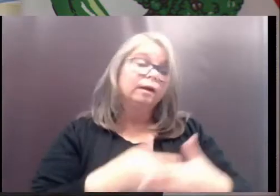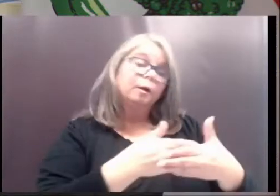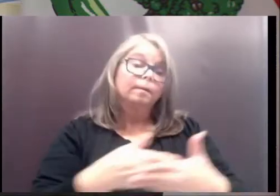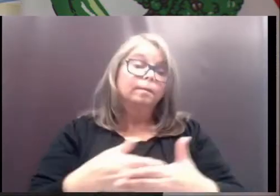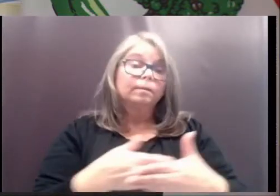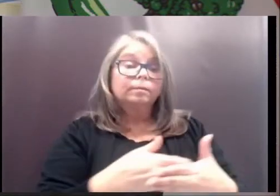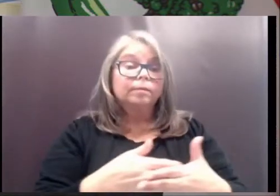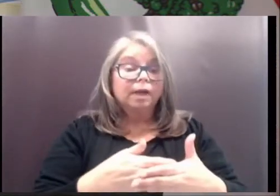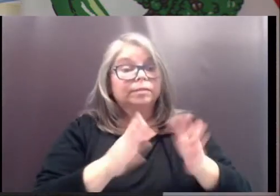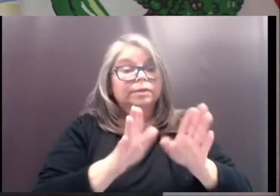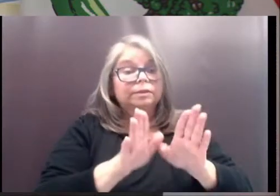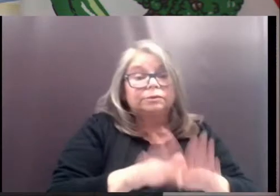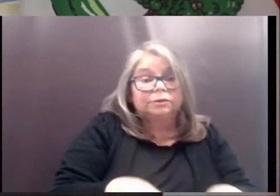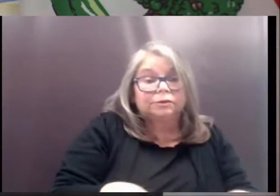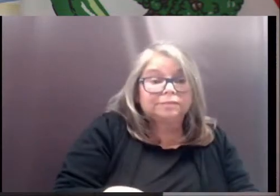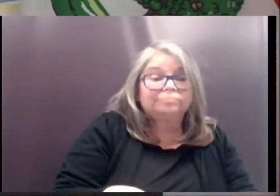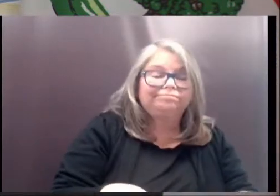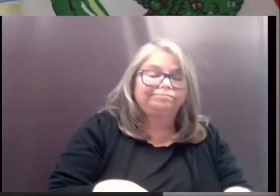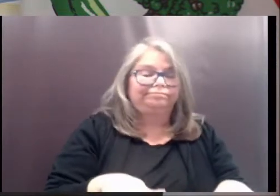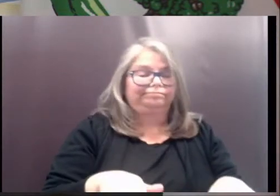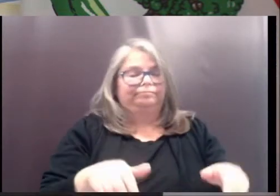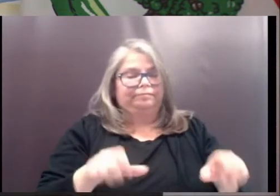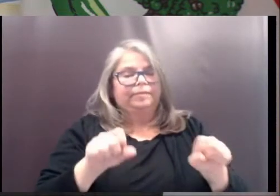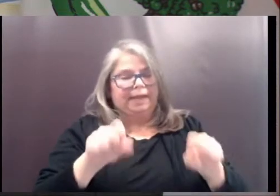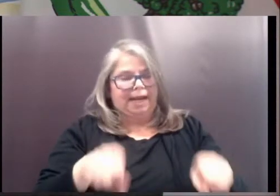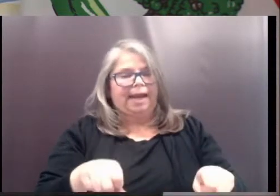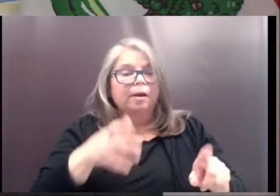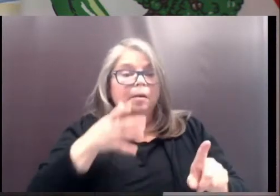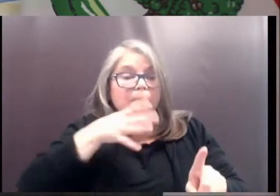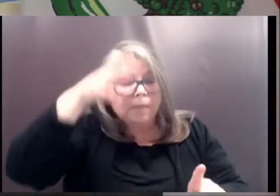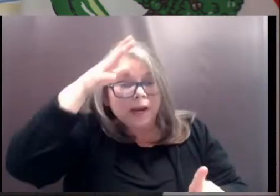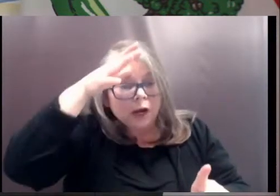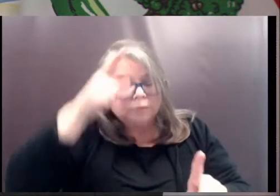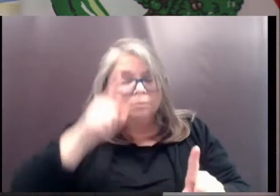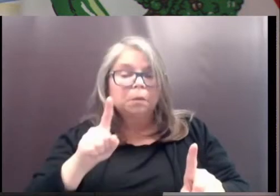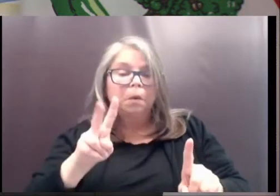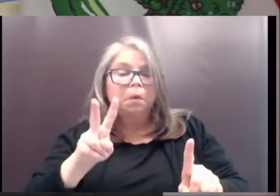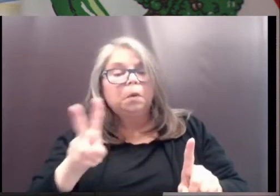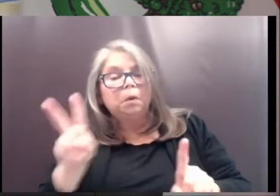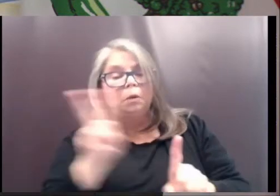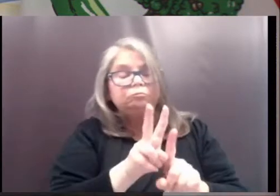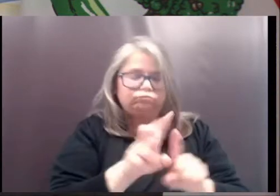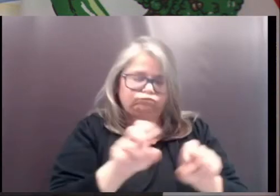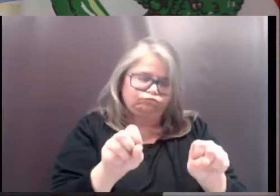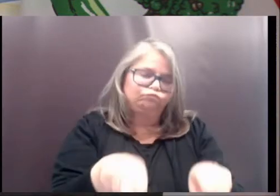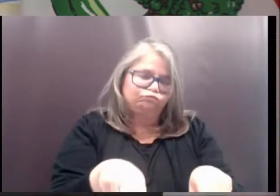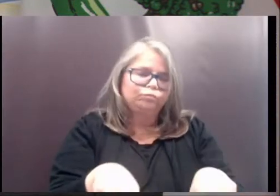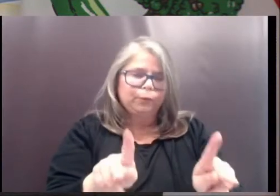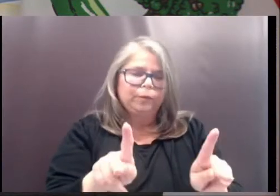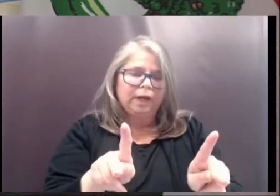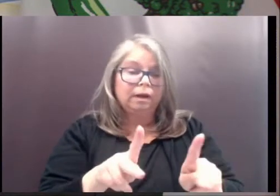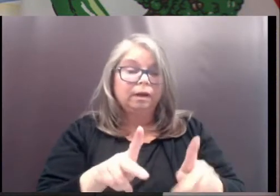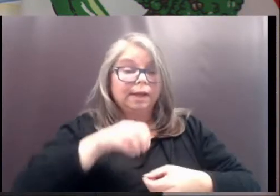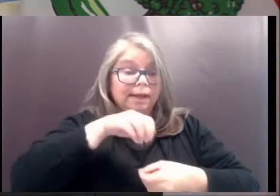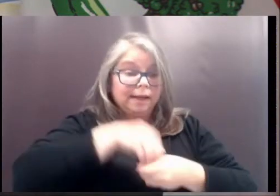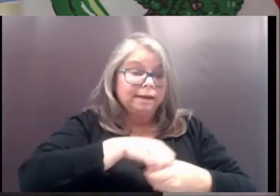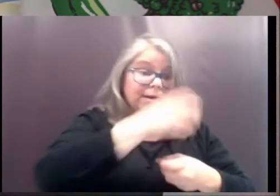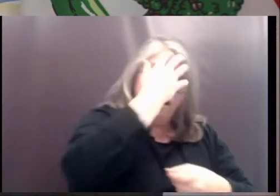able to have more than one parent or guardian with them if receiving care, either as an inpatient or in an outpatient